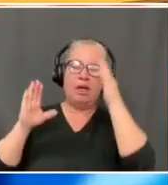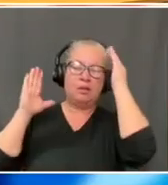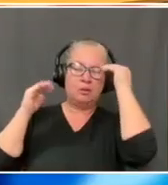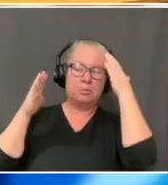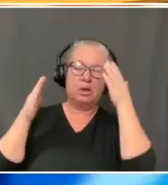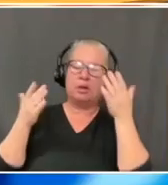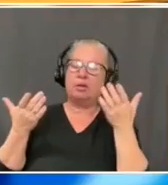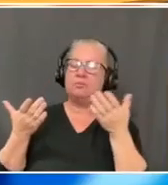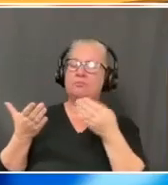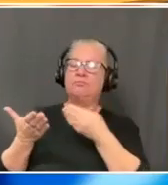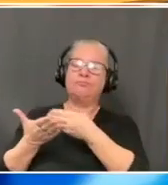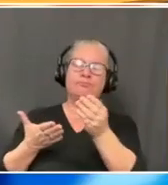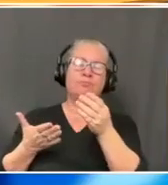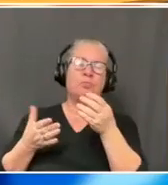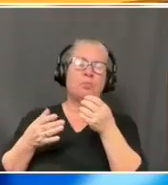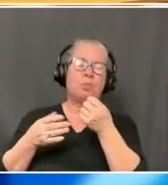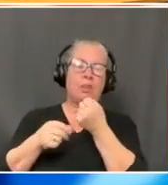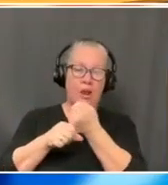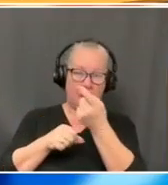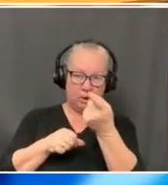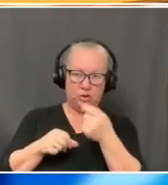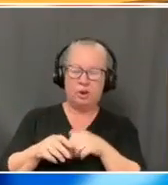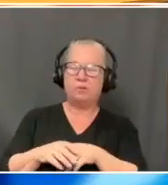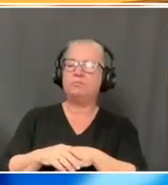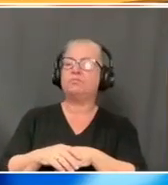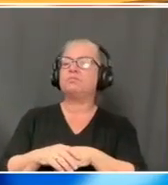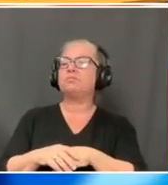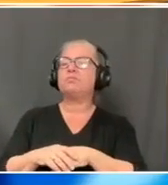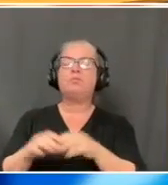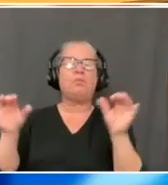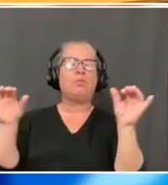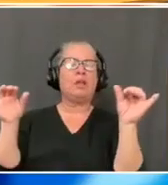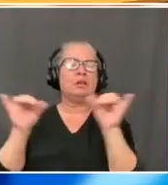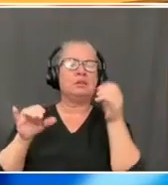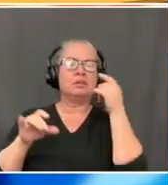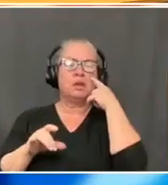same concept for the non-school, for the central office, is that